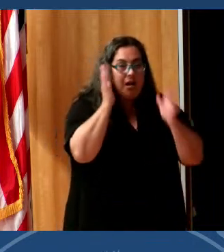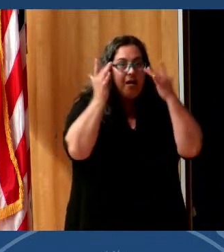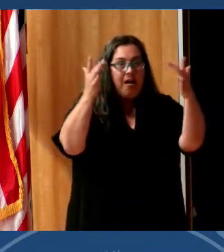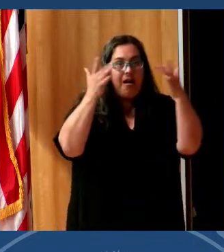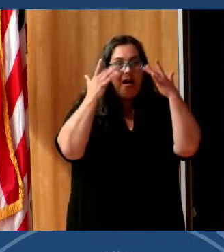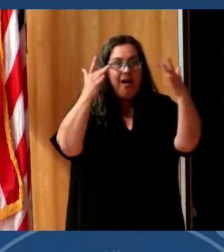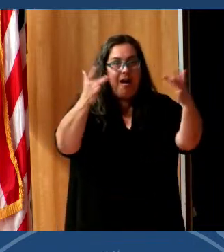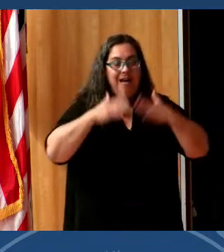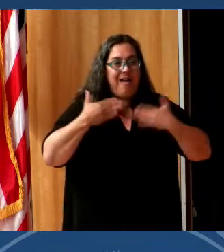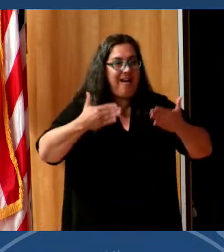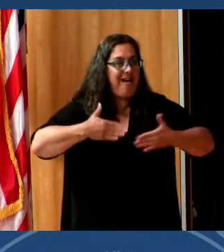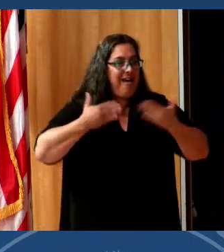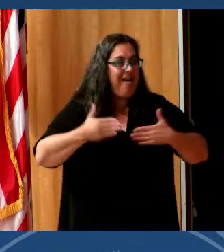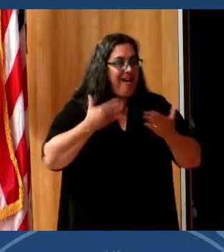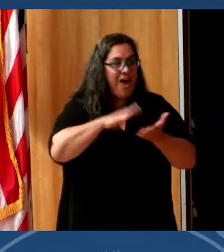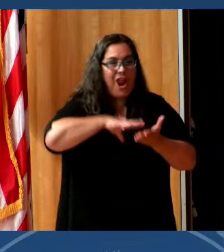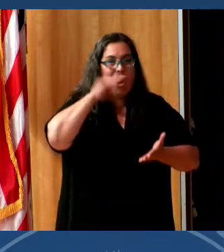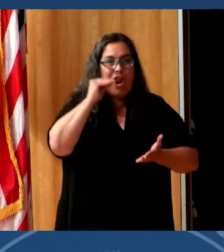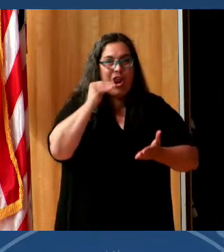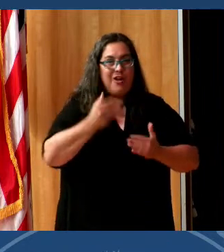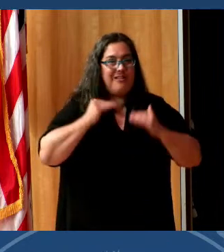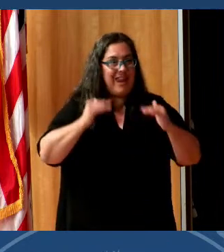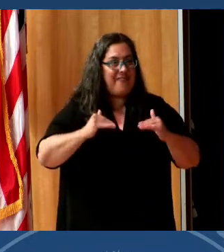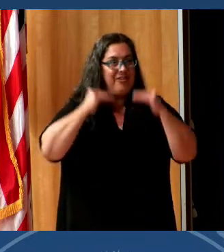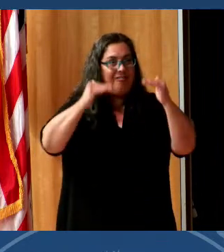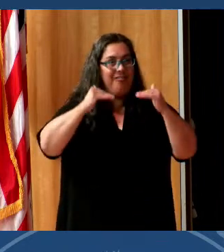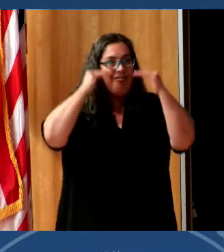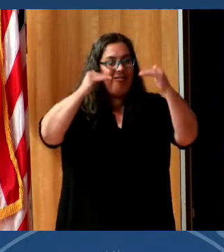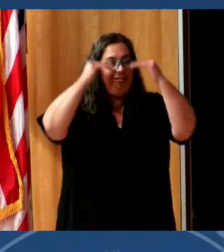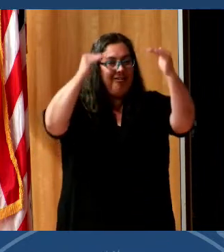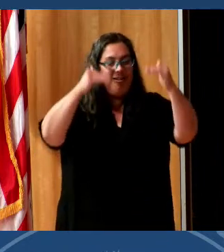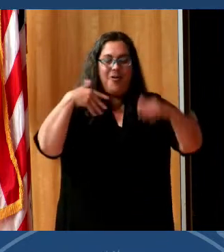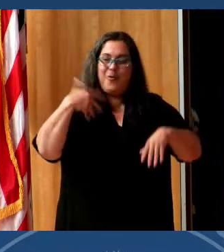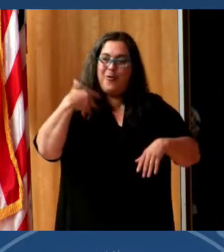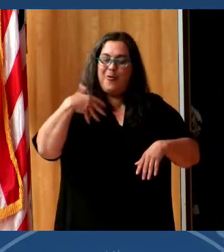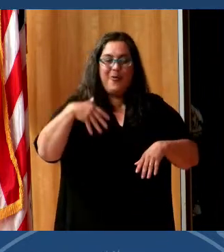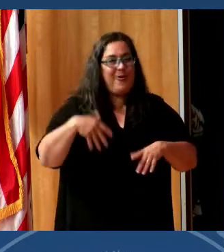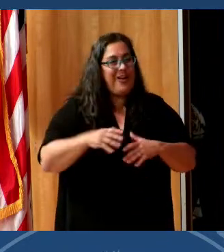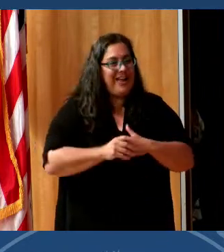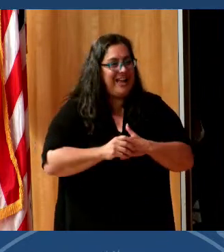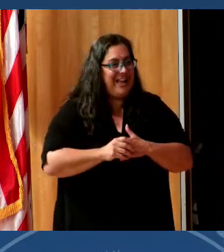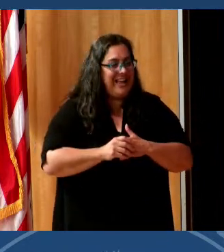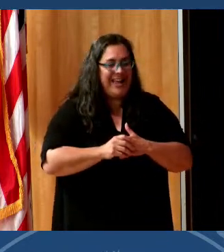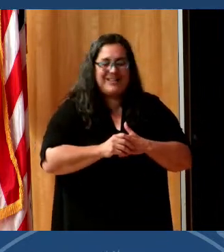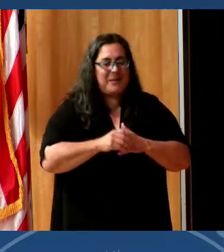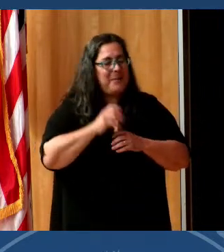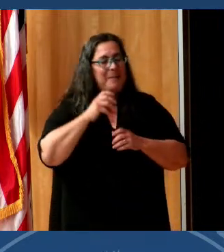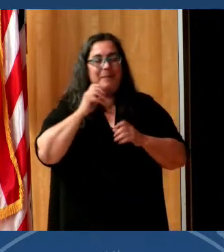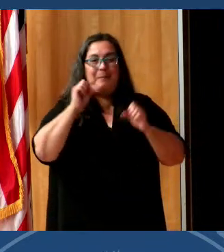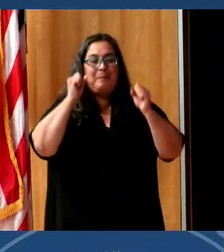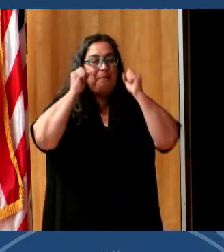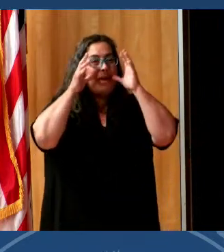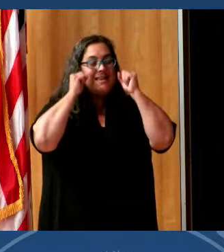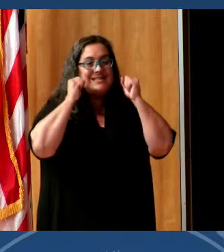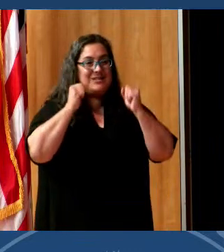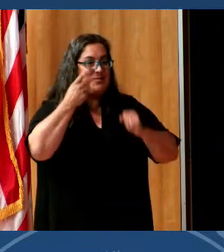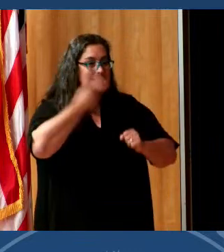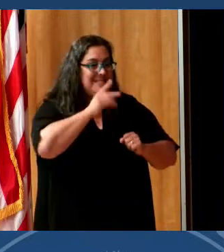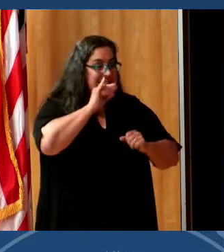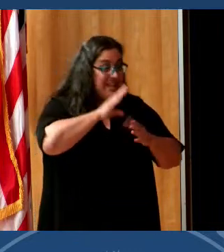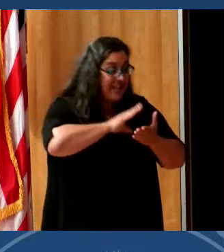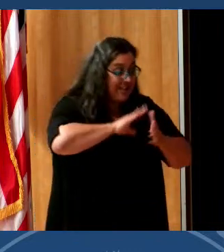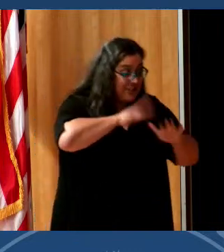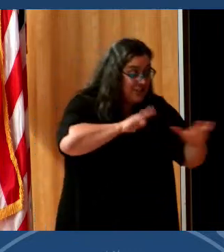to learn harder concepts and read longer books. It was amazing to see children so excited for reading,